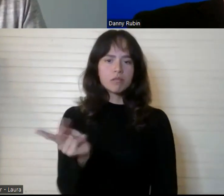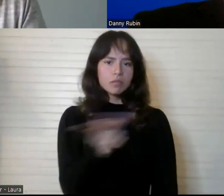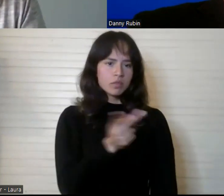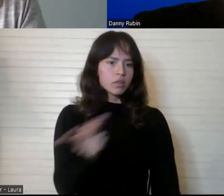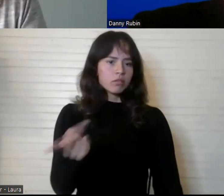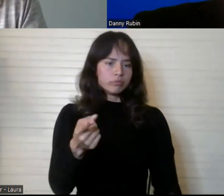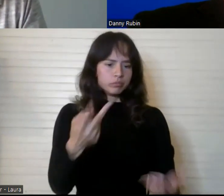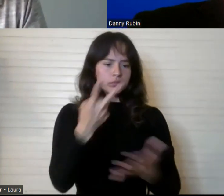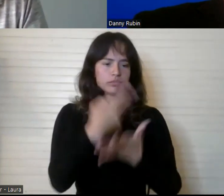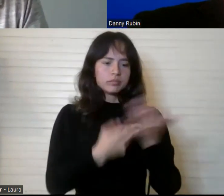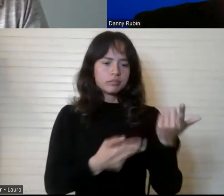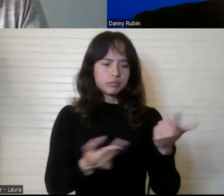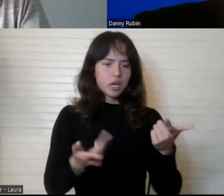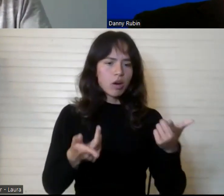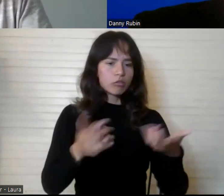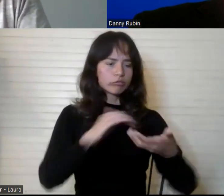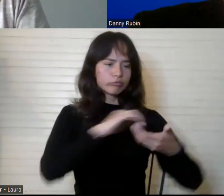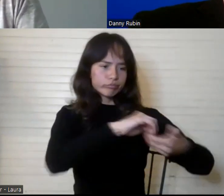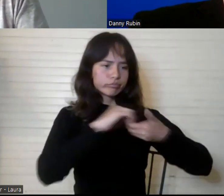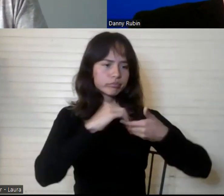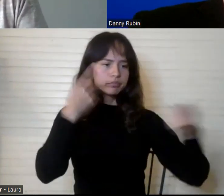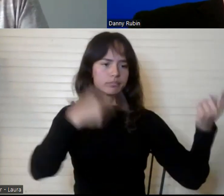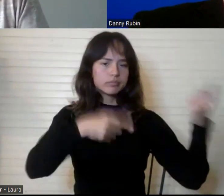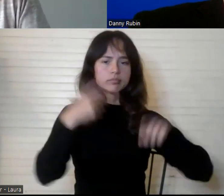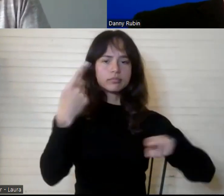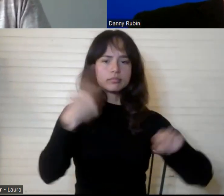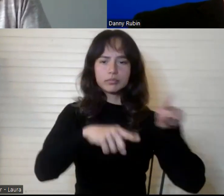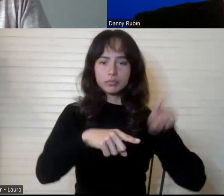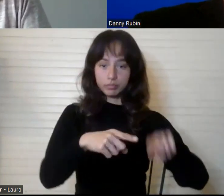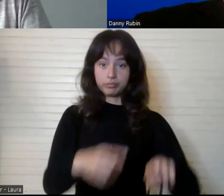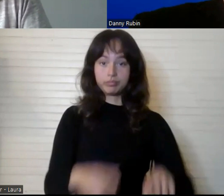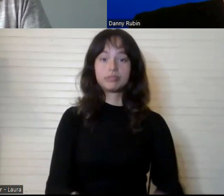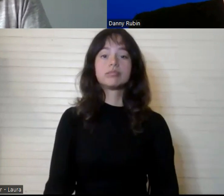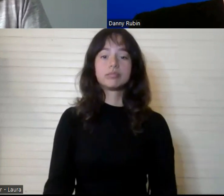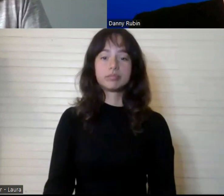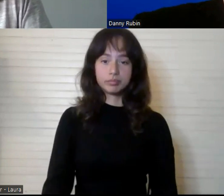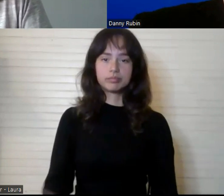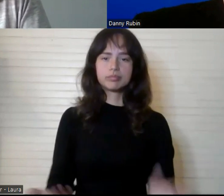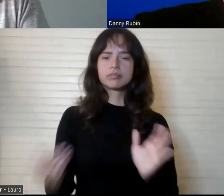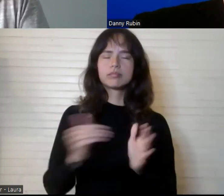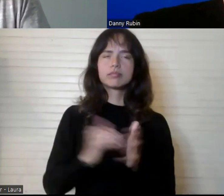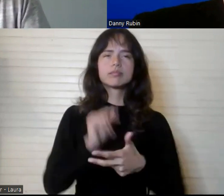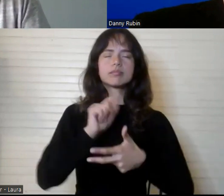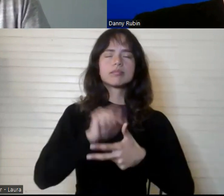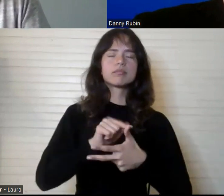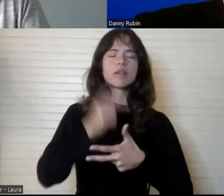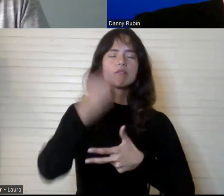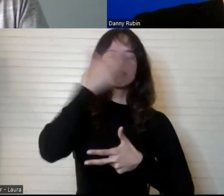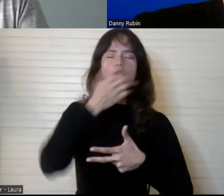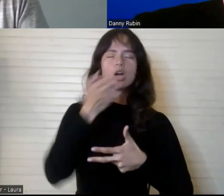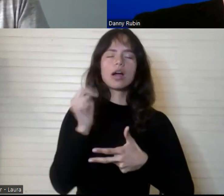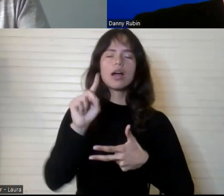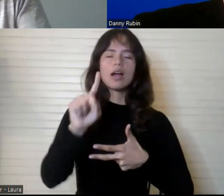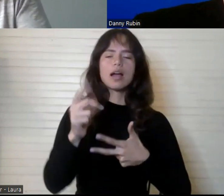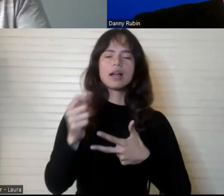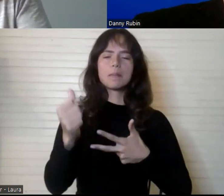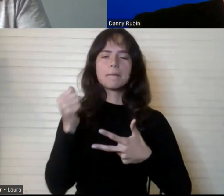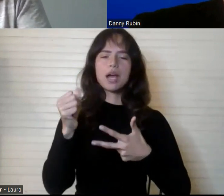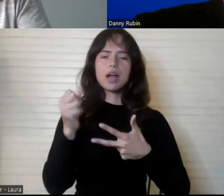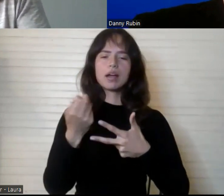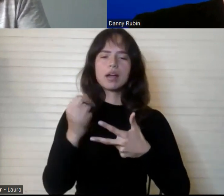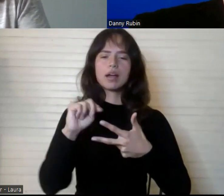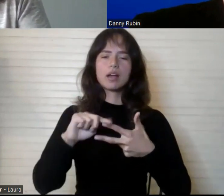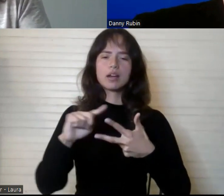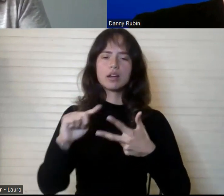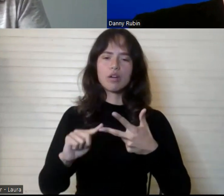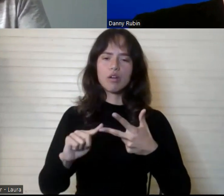the user-facing interface. So those are, again, front-end, back-end, and then a full-stack developer has proficiency